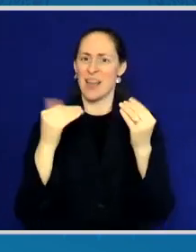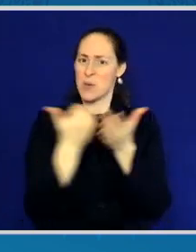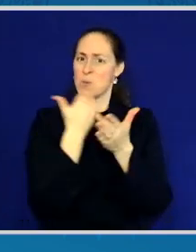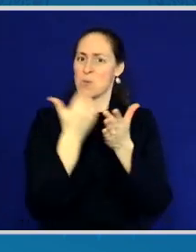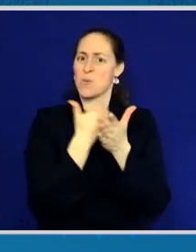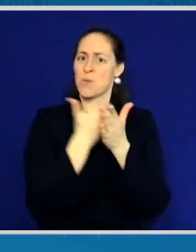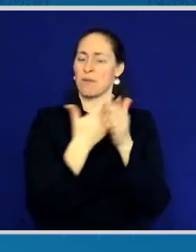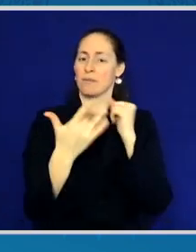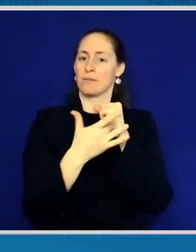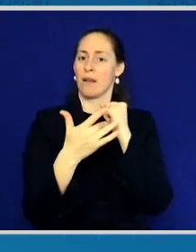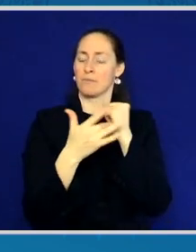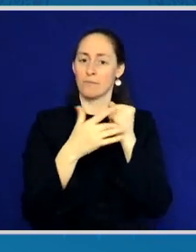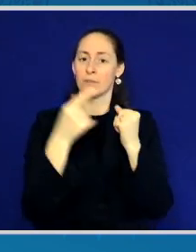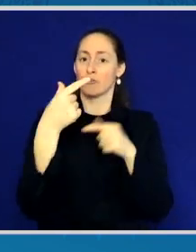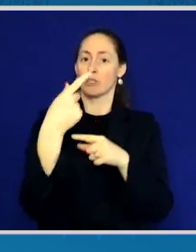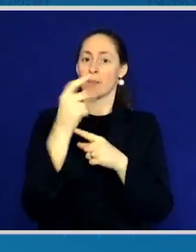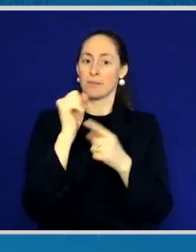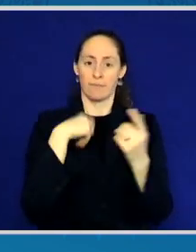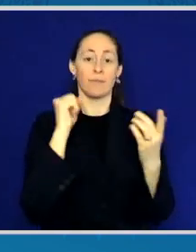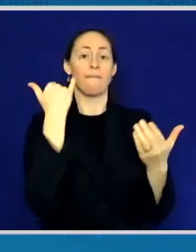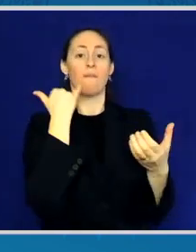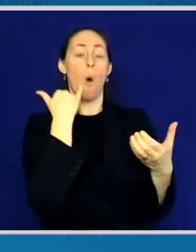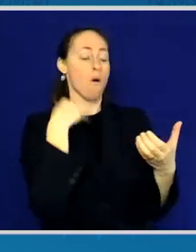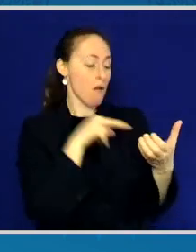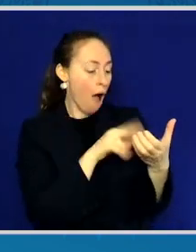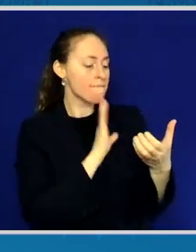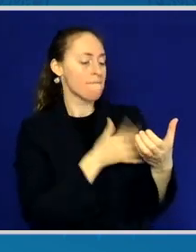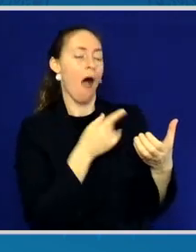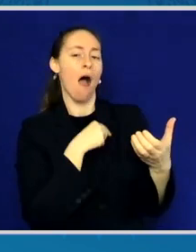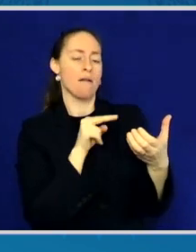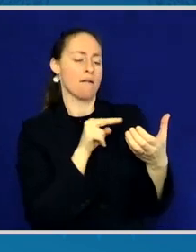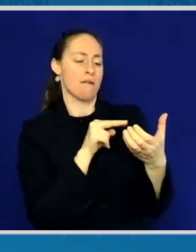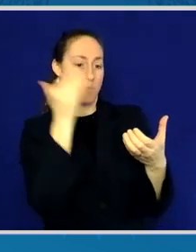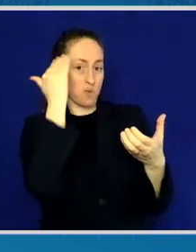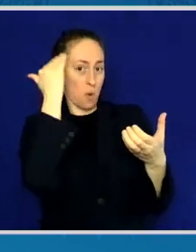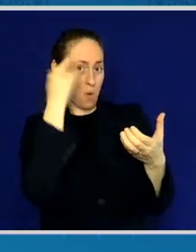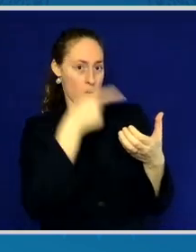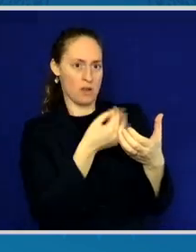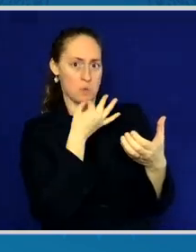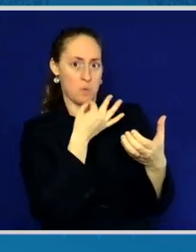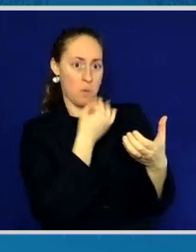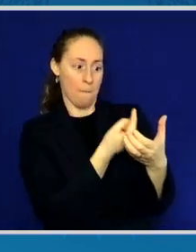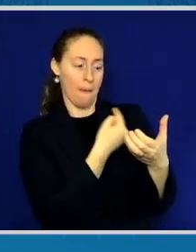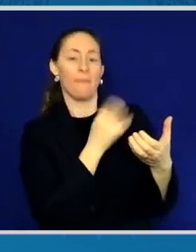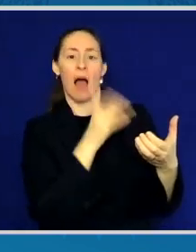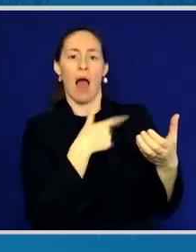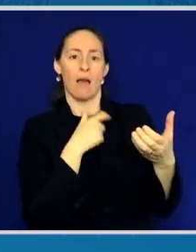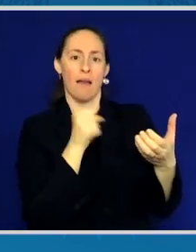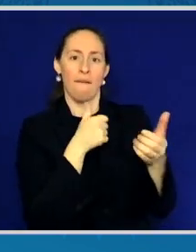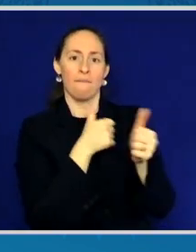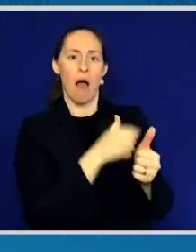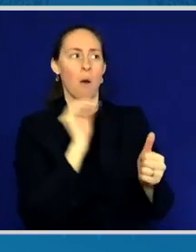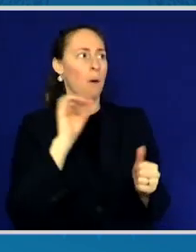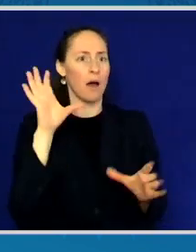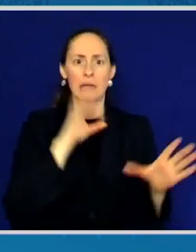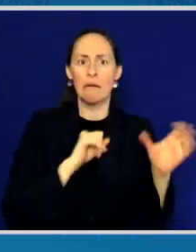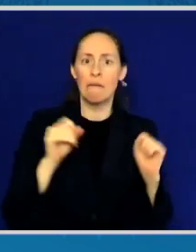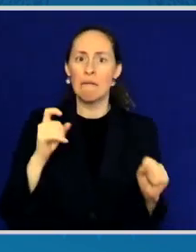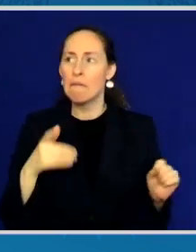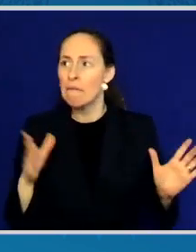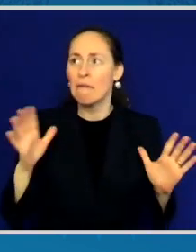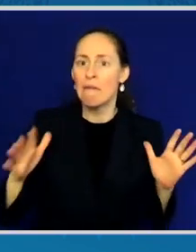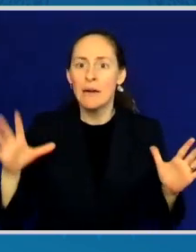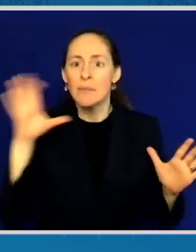that folks can be aware of where the bus is at all times. At all times, to know if they need to hurry